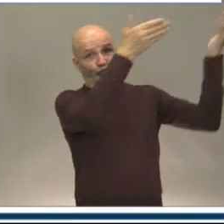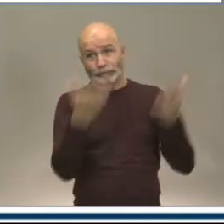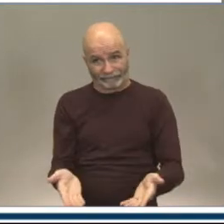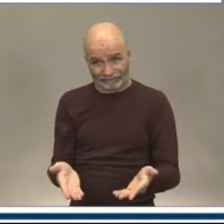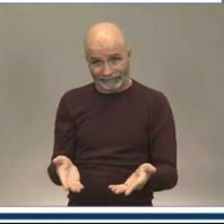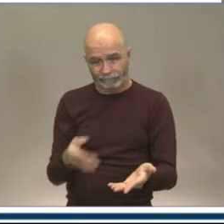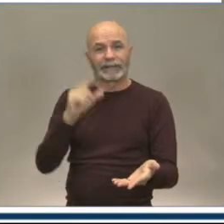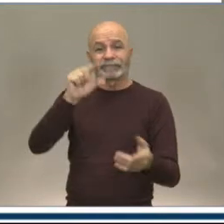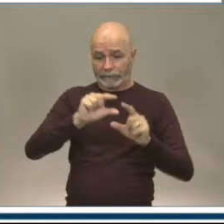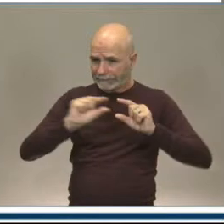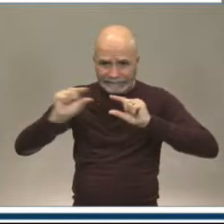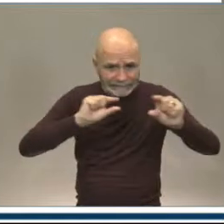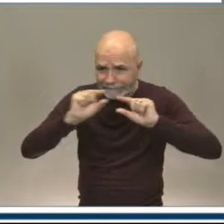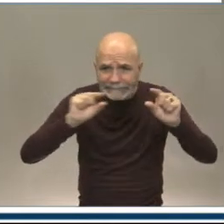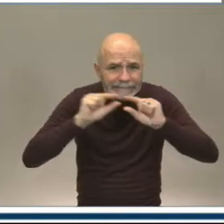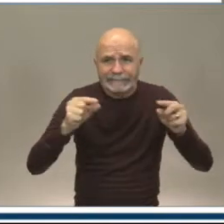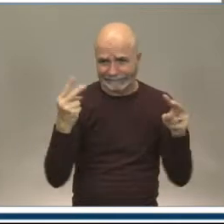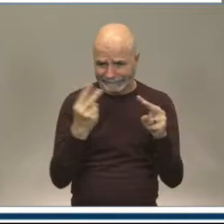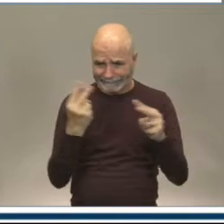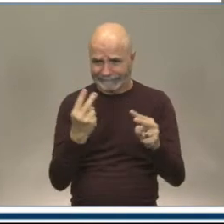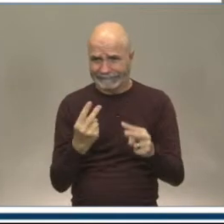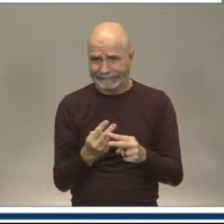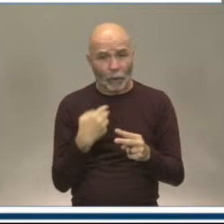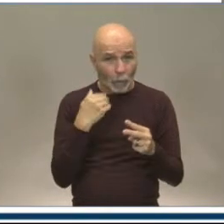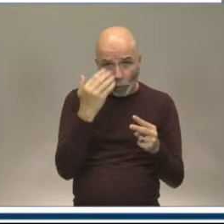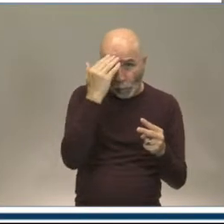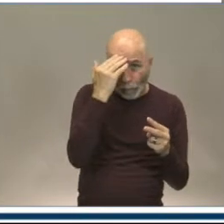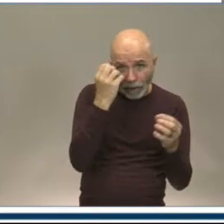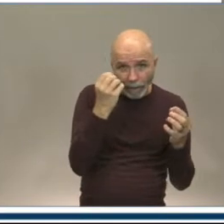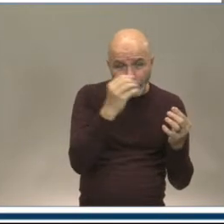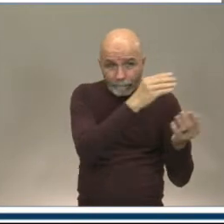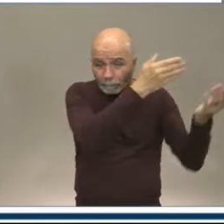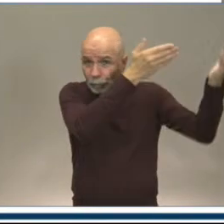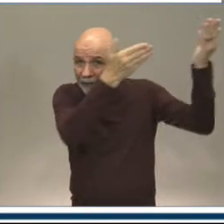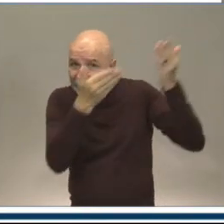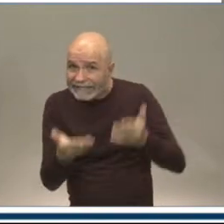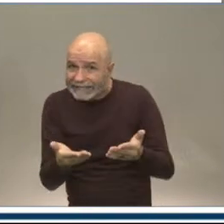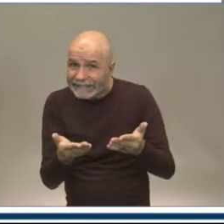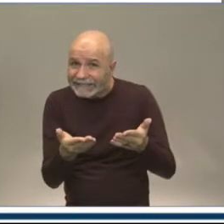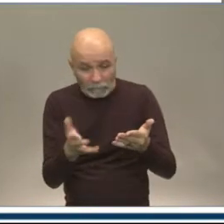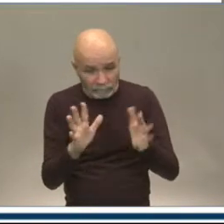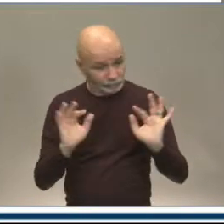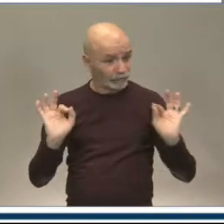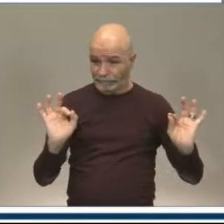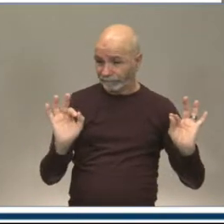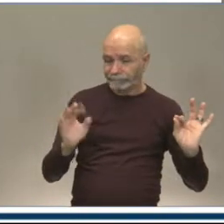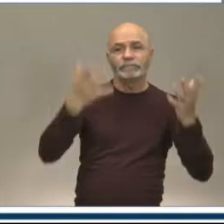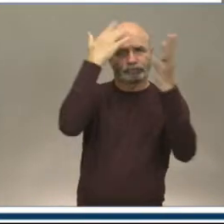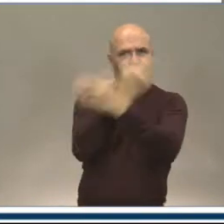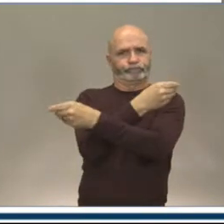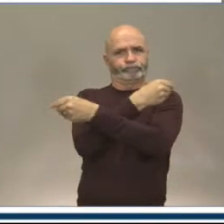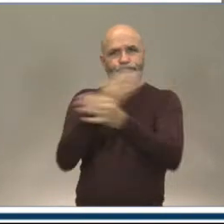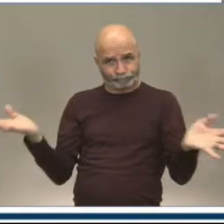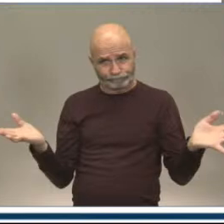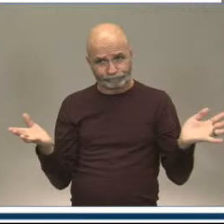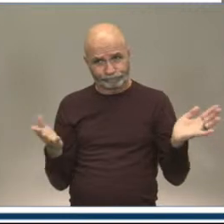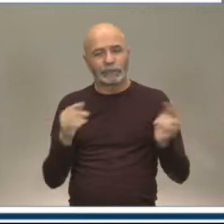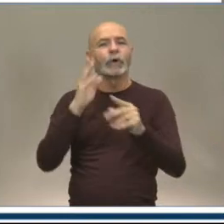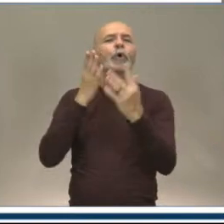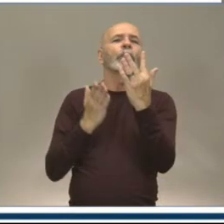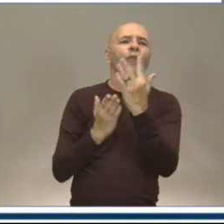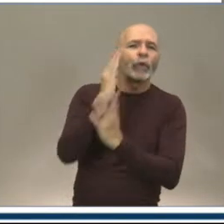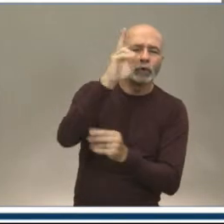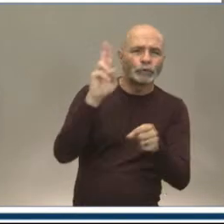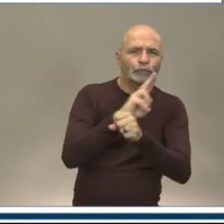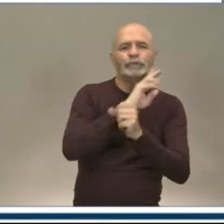that, and once that's confirmed with our federal counterparts, there will be public announcements and using social media and other mechanisms to